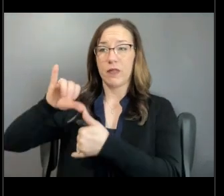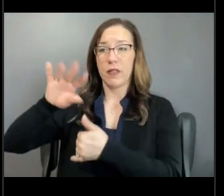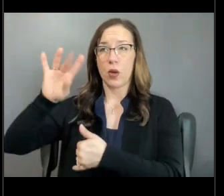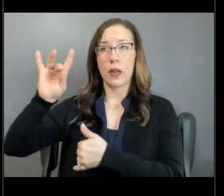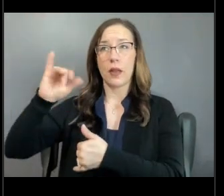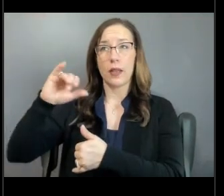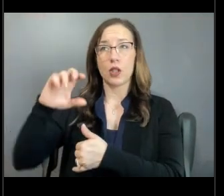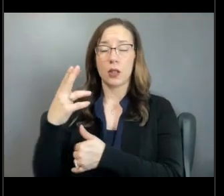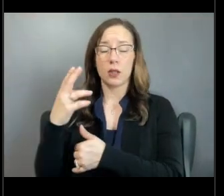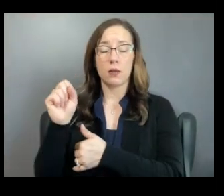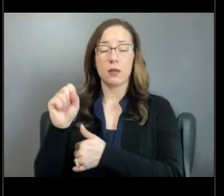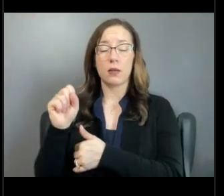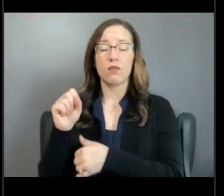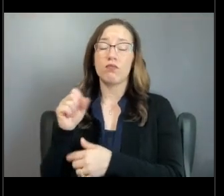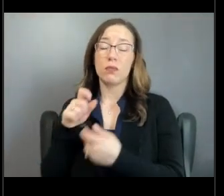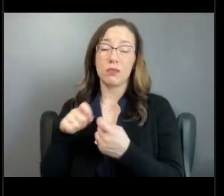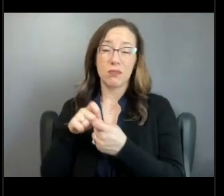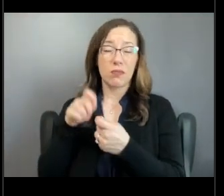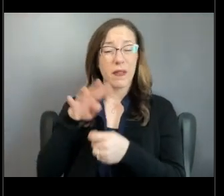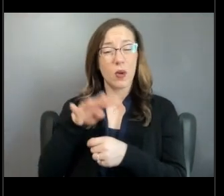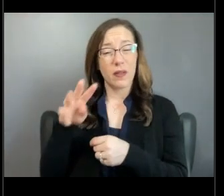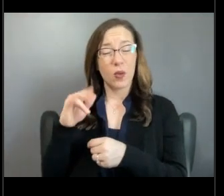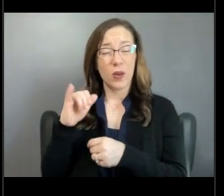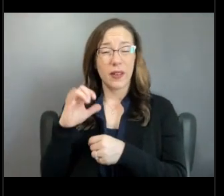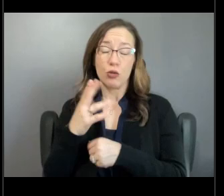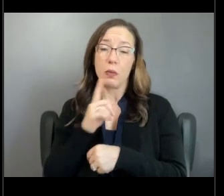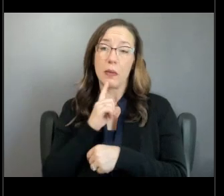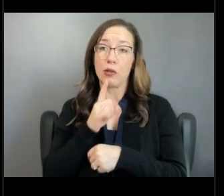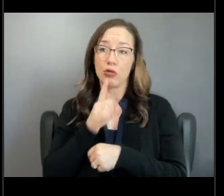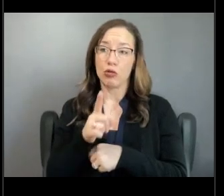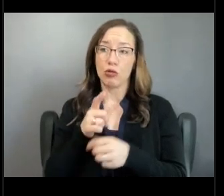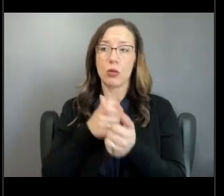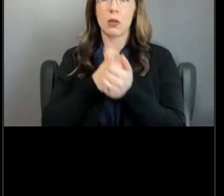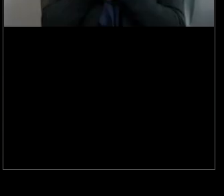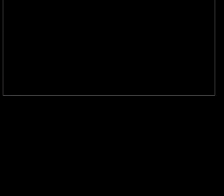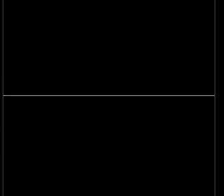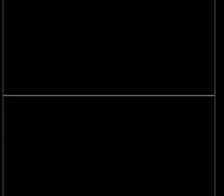Specifying them at 44 inches ensures compliance with the requirements.